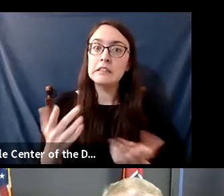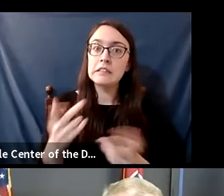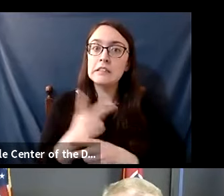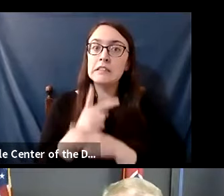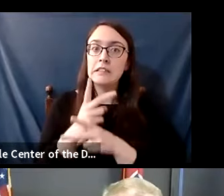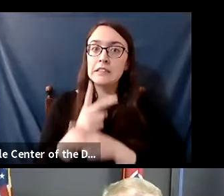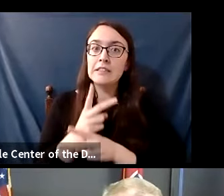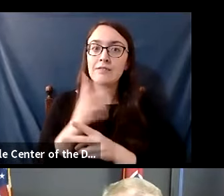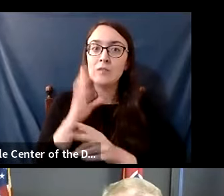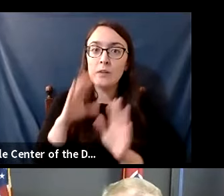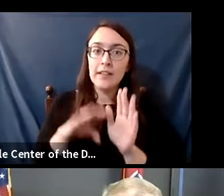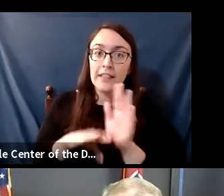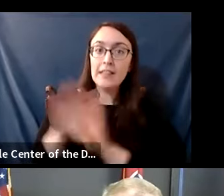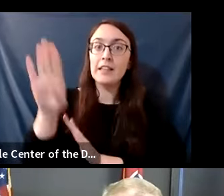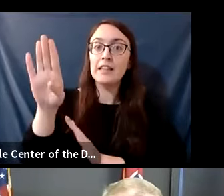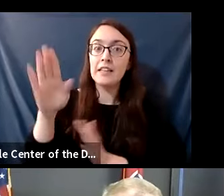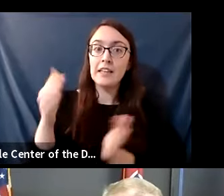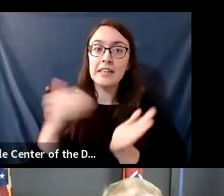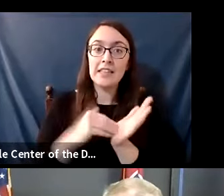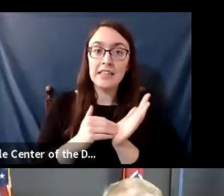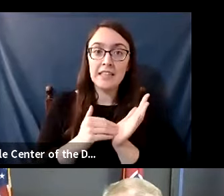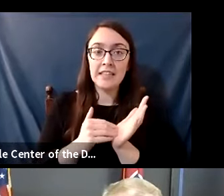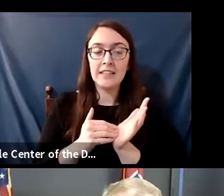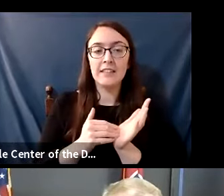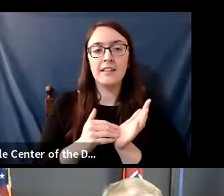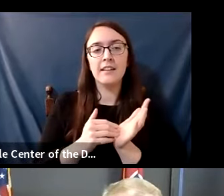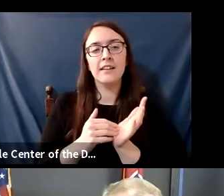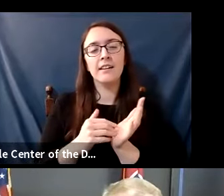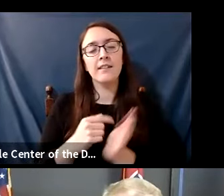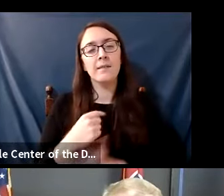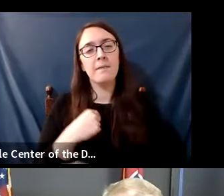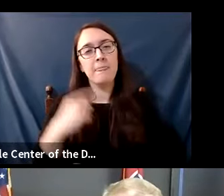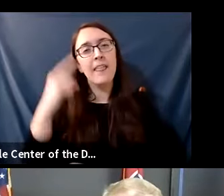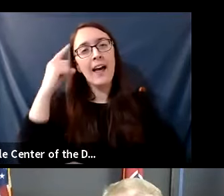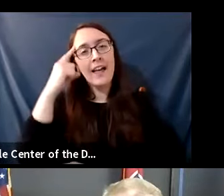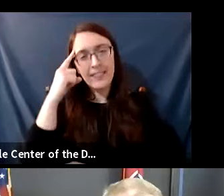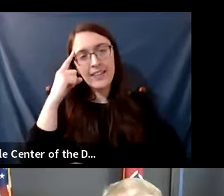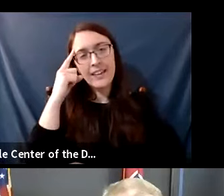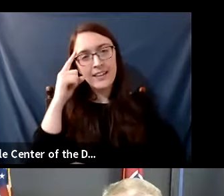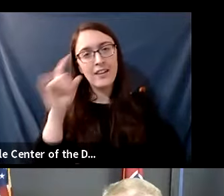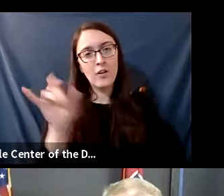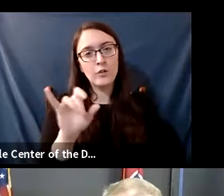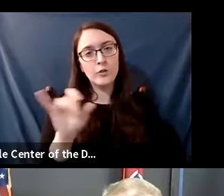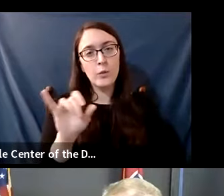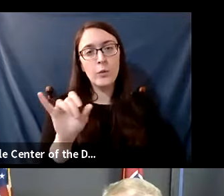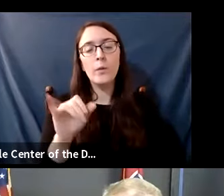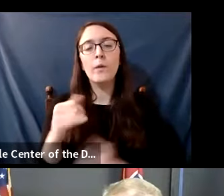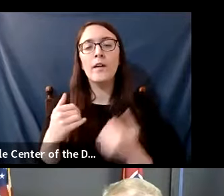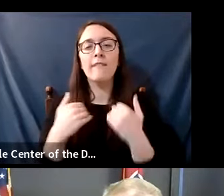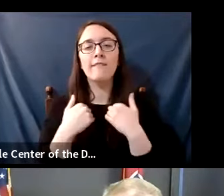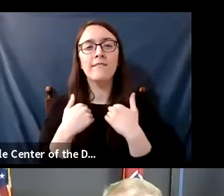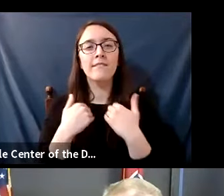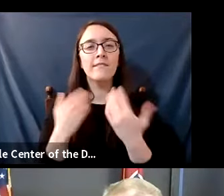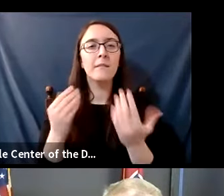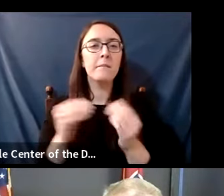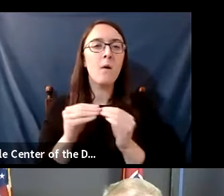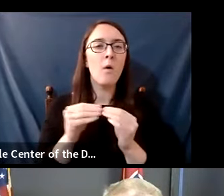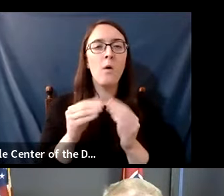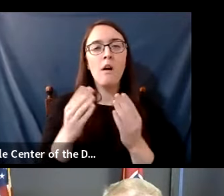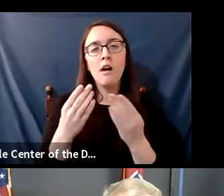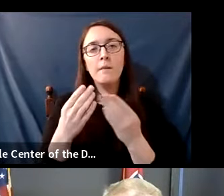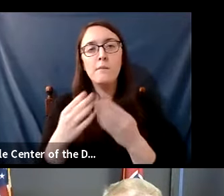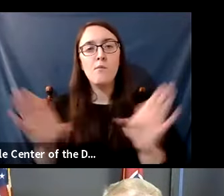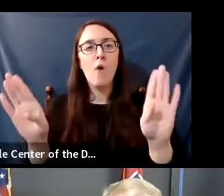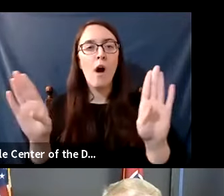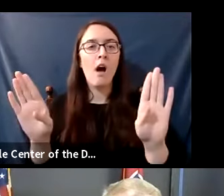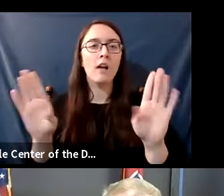lose that and it go in the other direction. I do also think that there is a broader